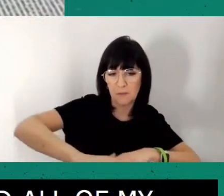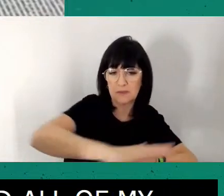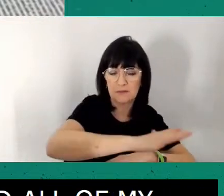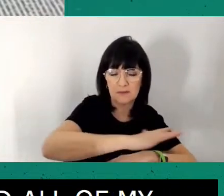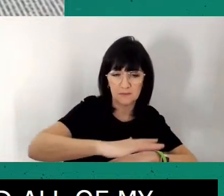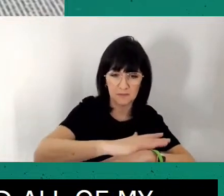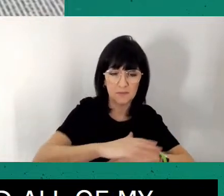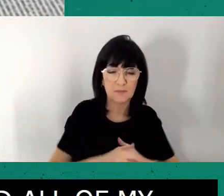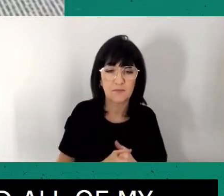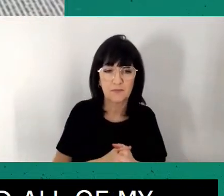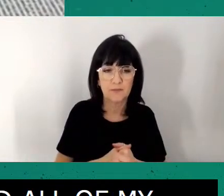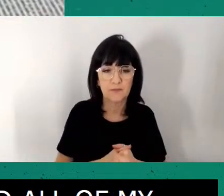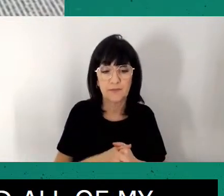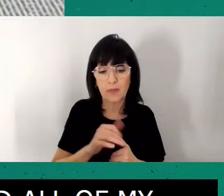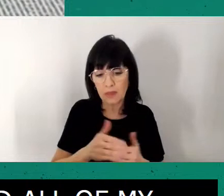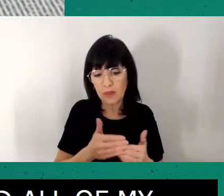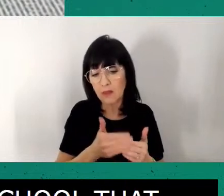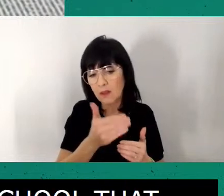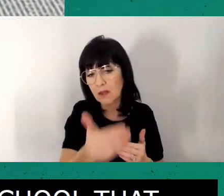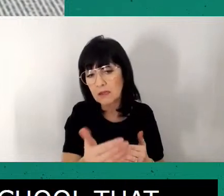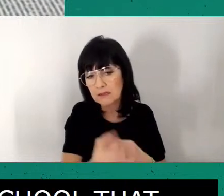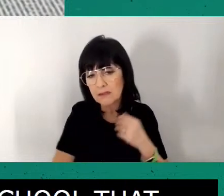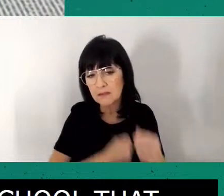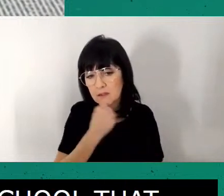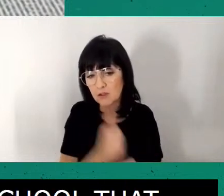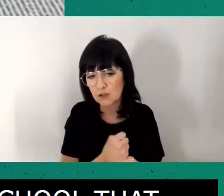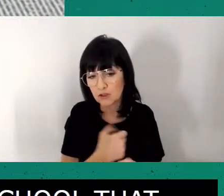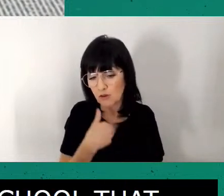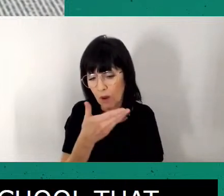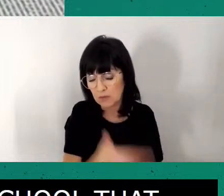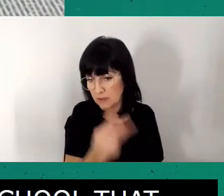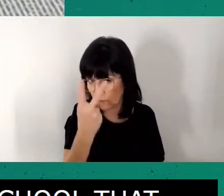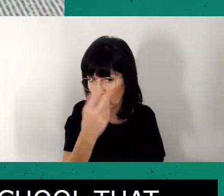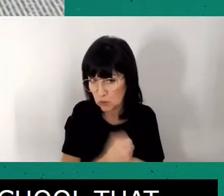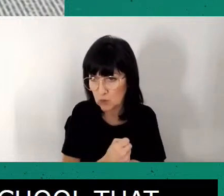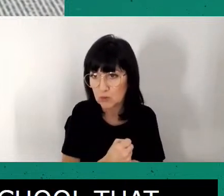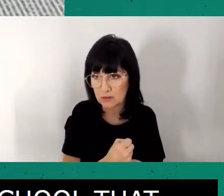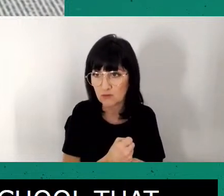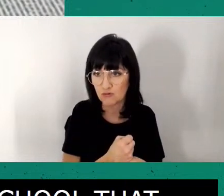The next year, I was there for 2 years, and